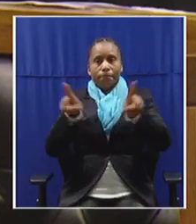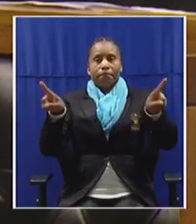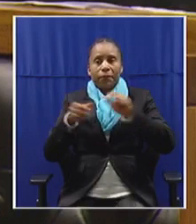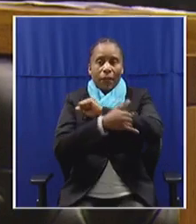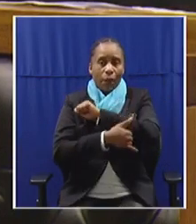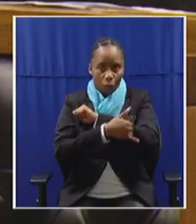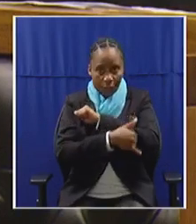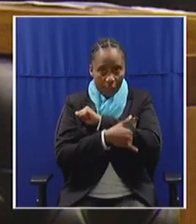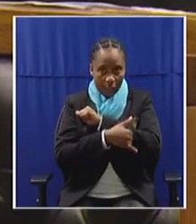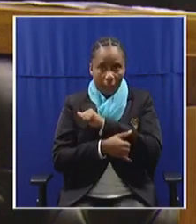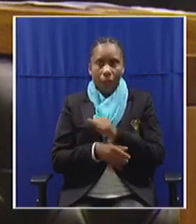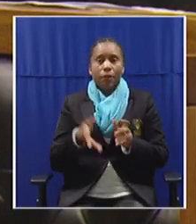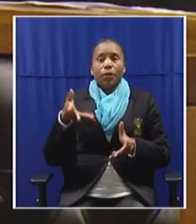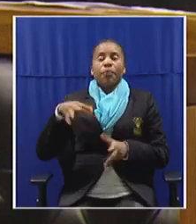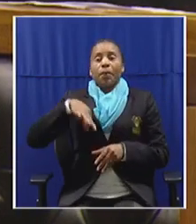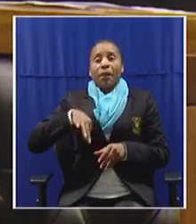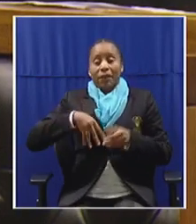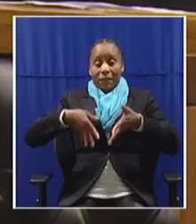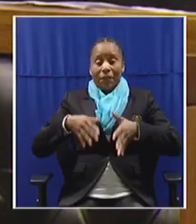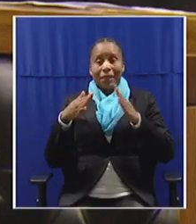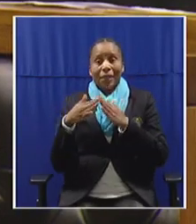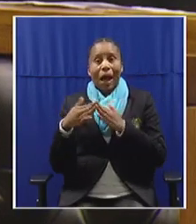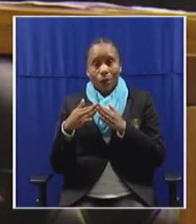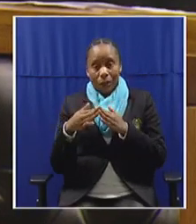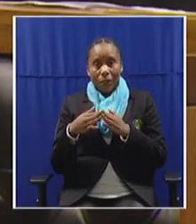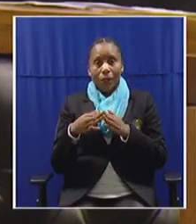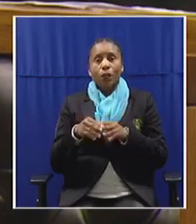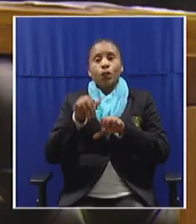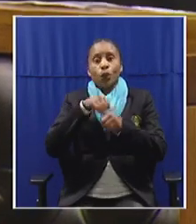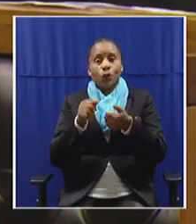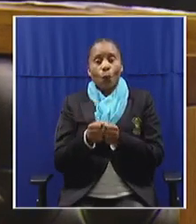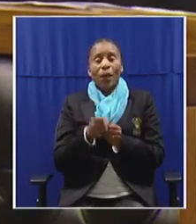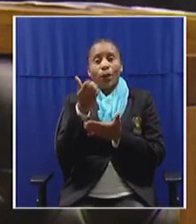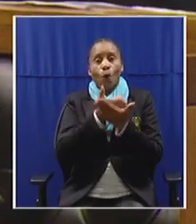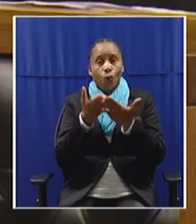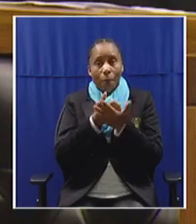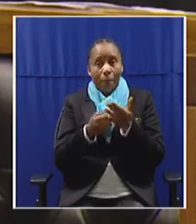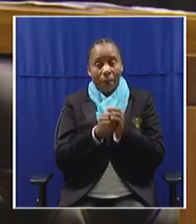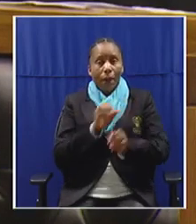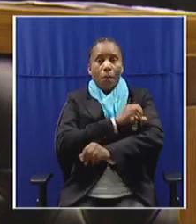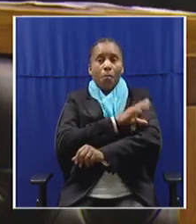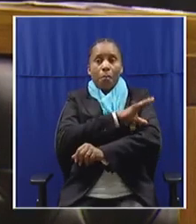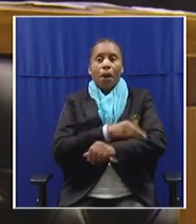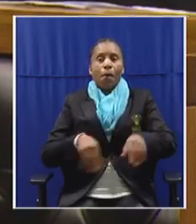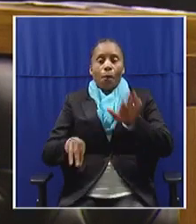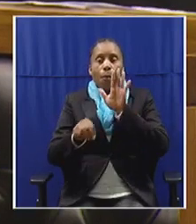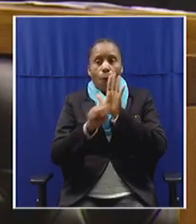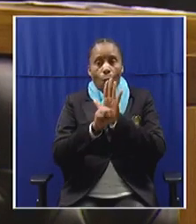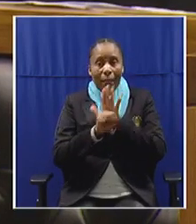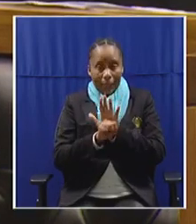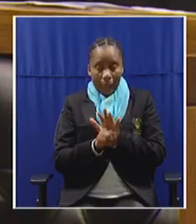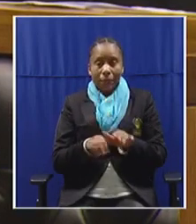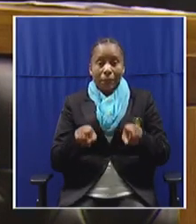House, the socio-economic empowerment models we are referring to here as per our delegated